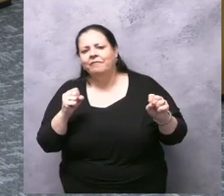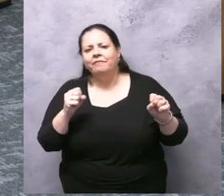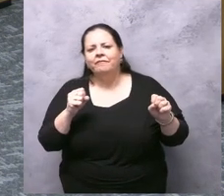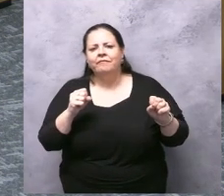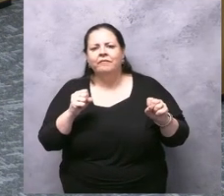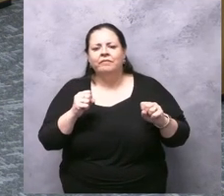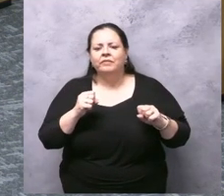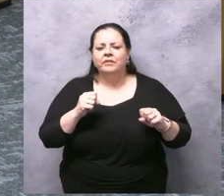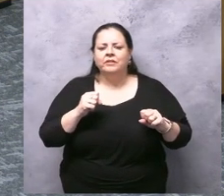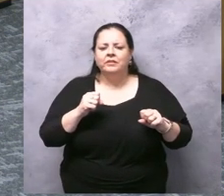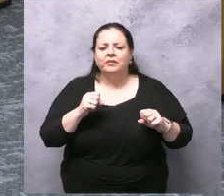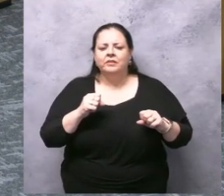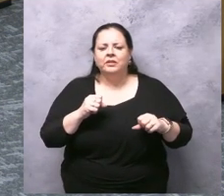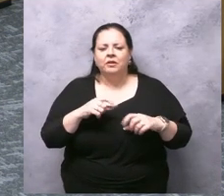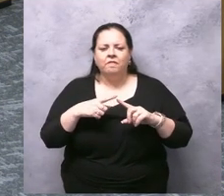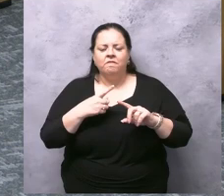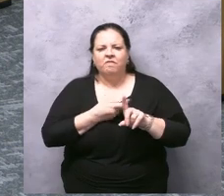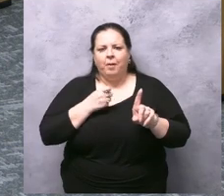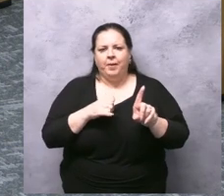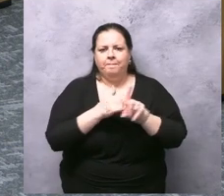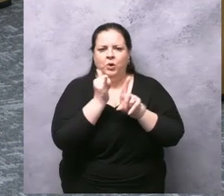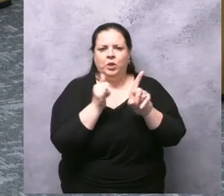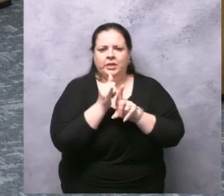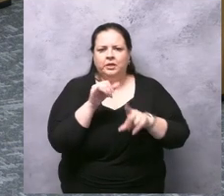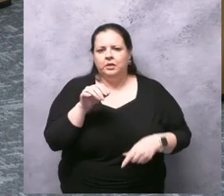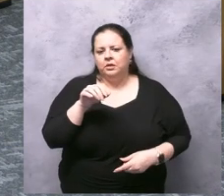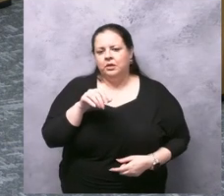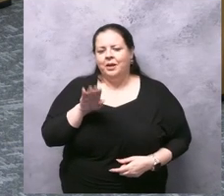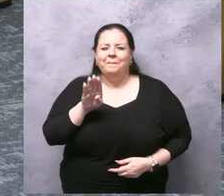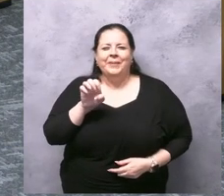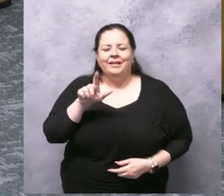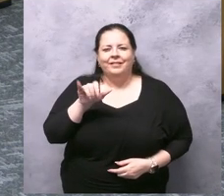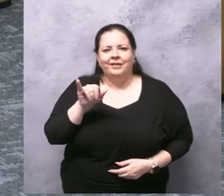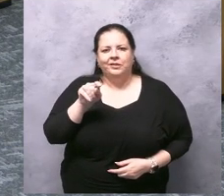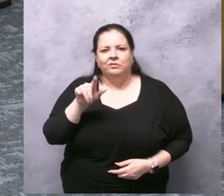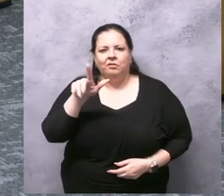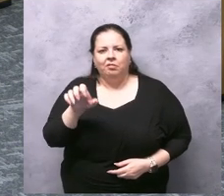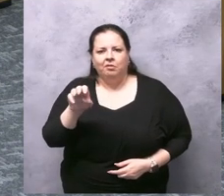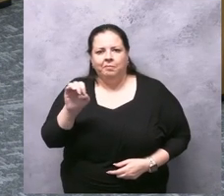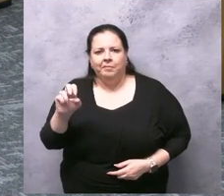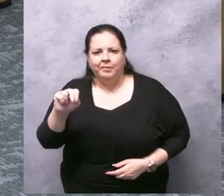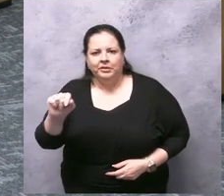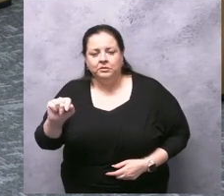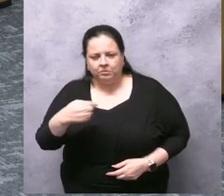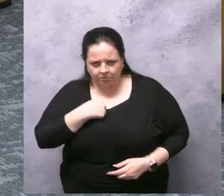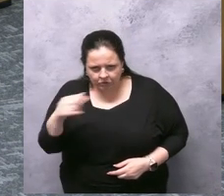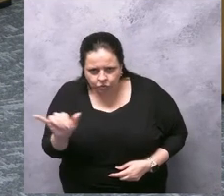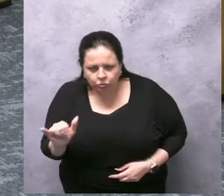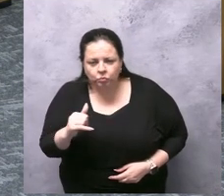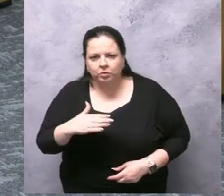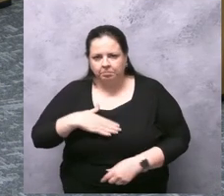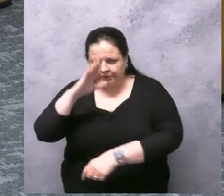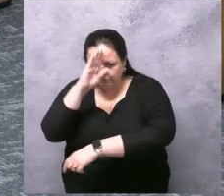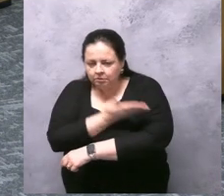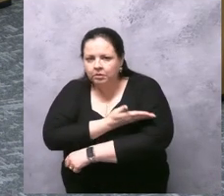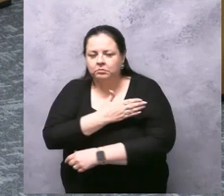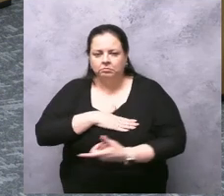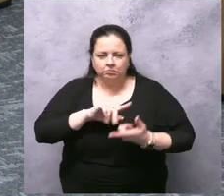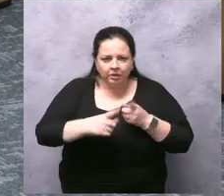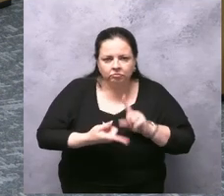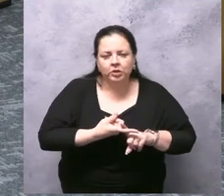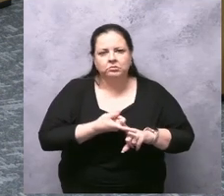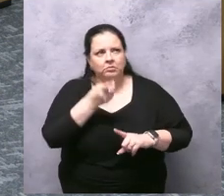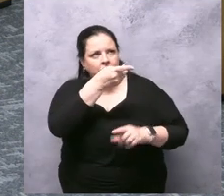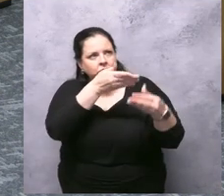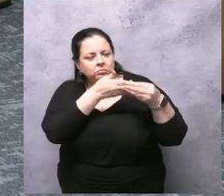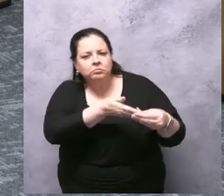safe and free from belittlement. I need to feel safe and free from belittlement. I need my child to be safe and free from harassment at meetings hosted by candidates,